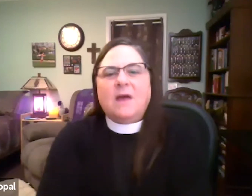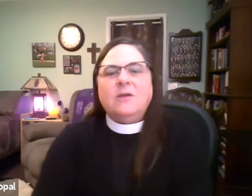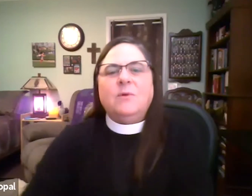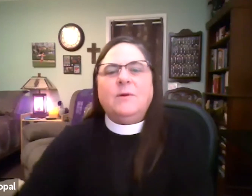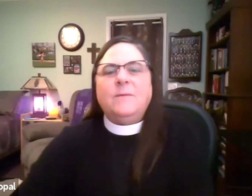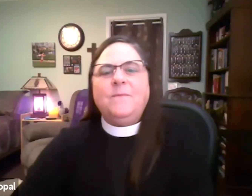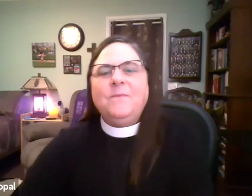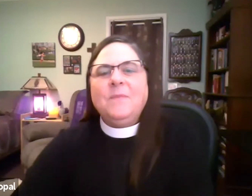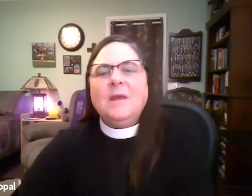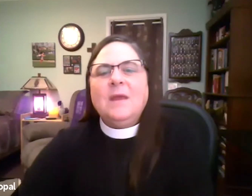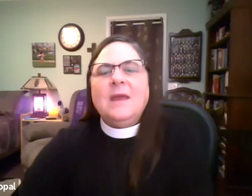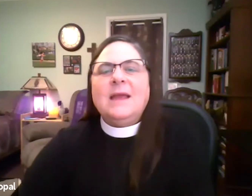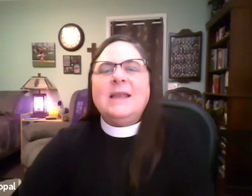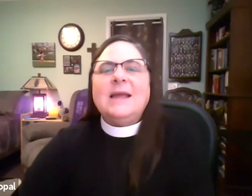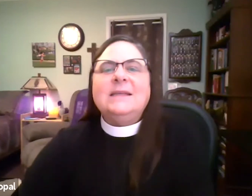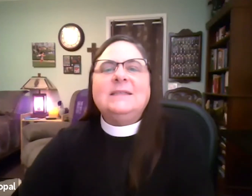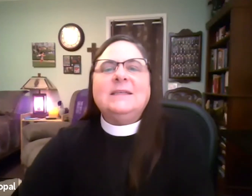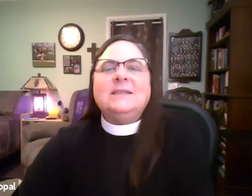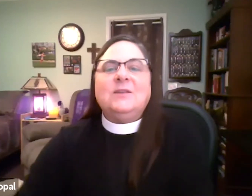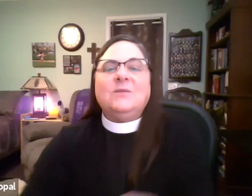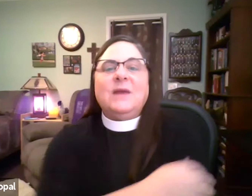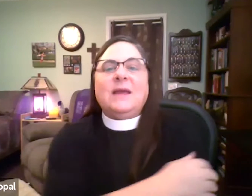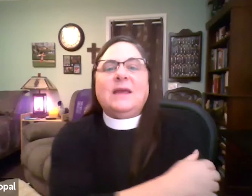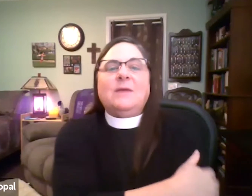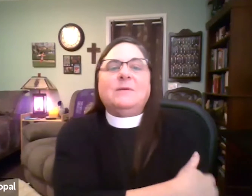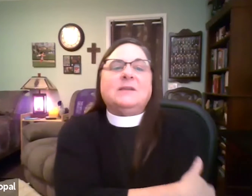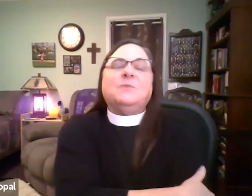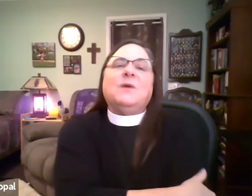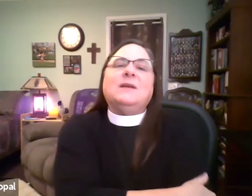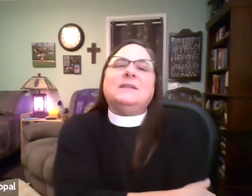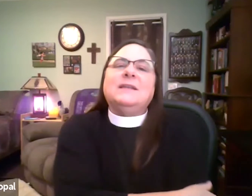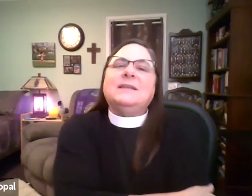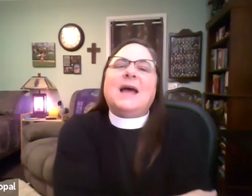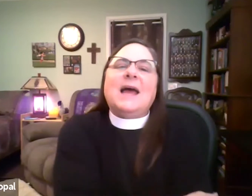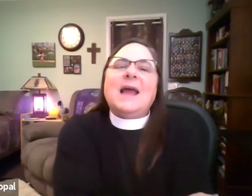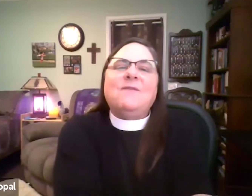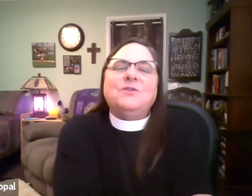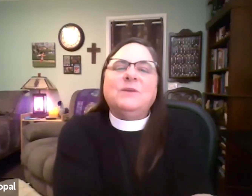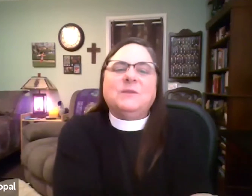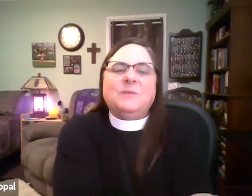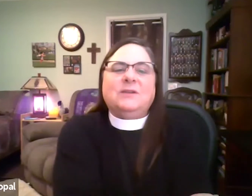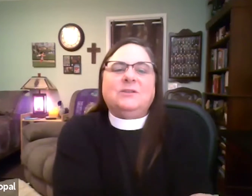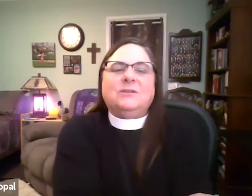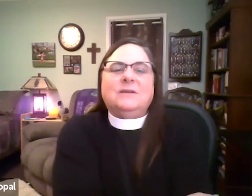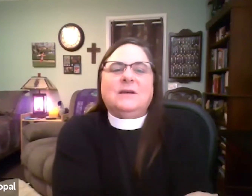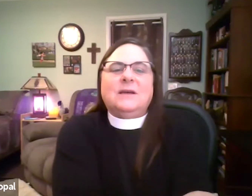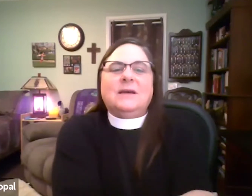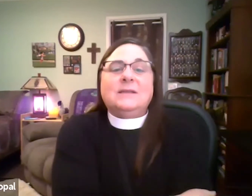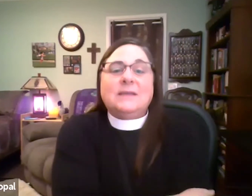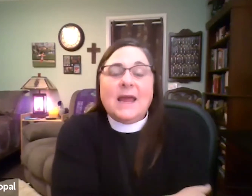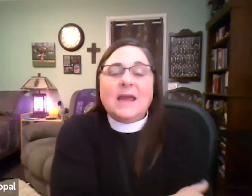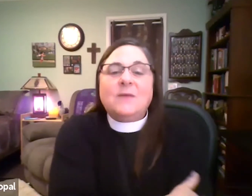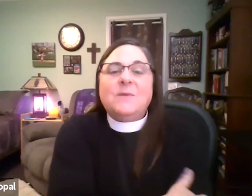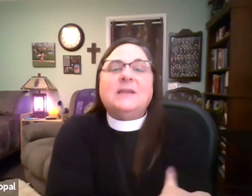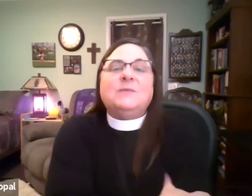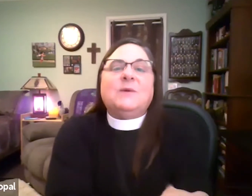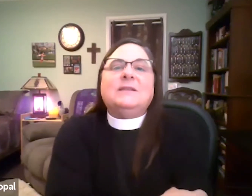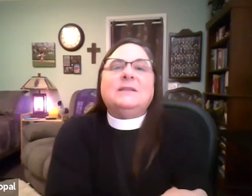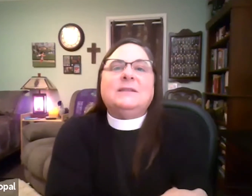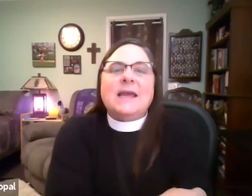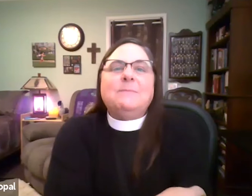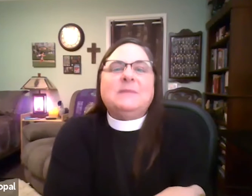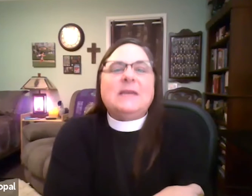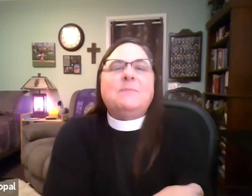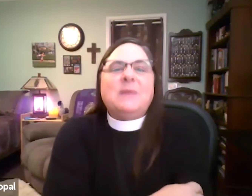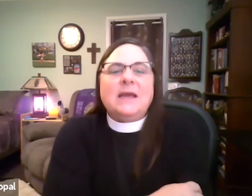and valuable. In 1963, it was expressed in his I Have a Dream speech. Today, we express